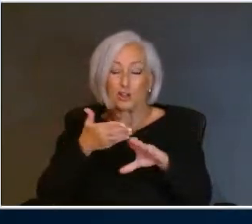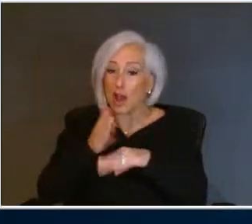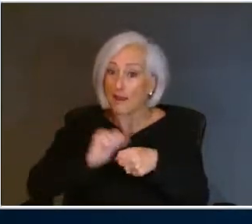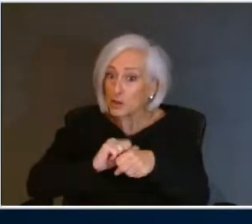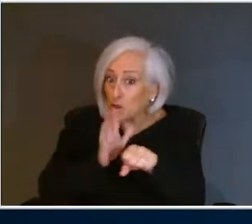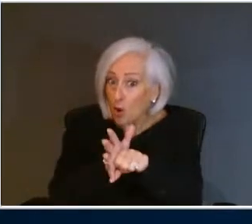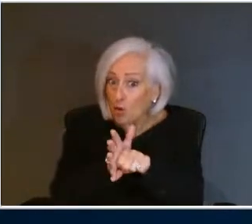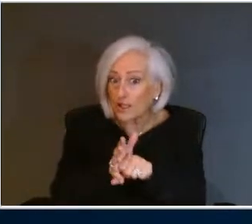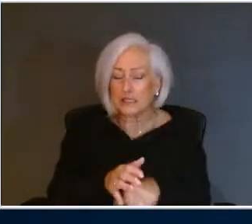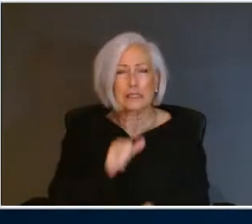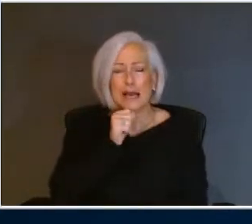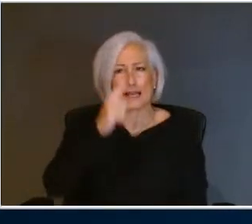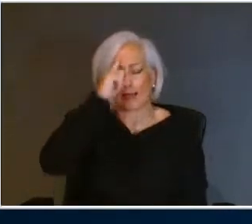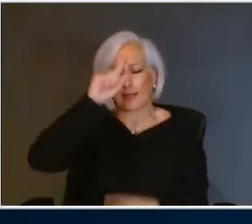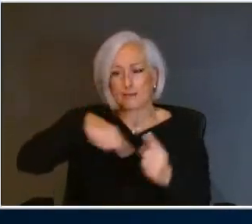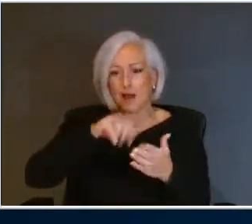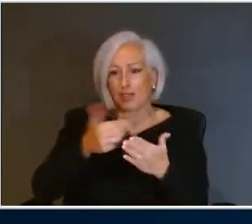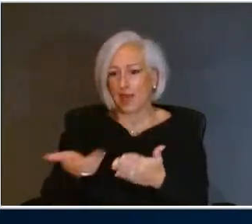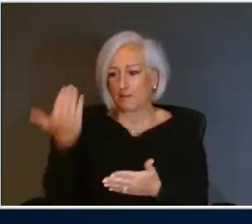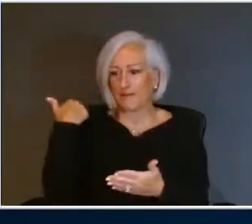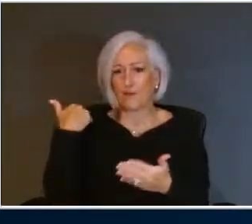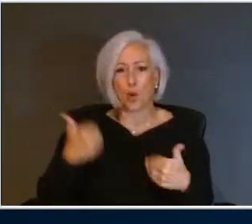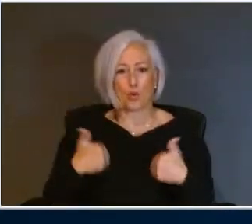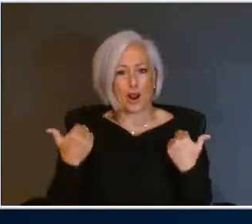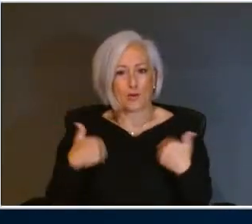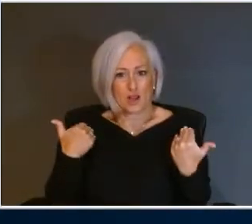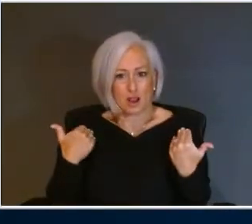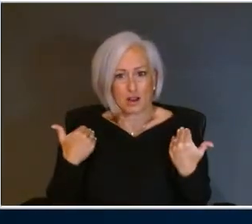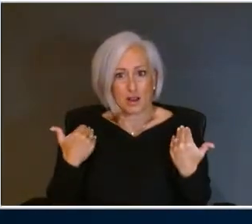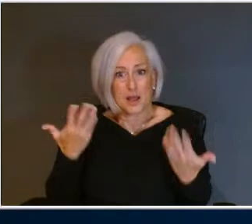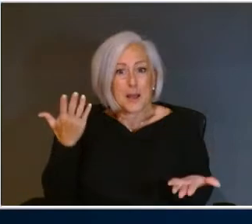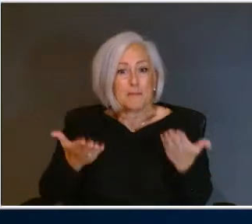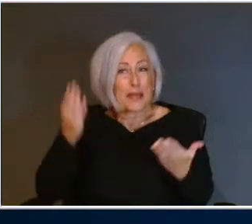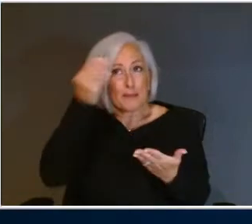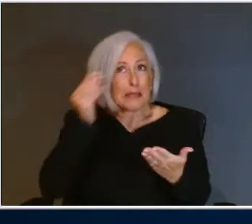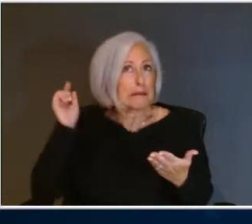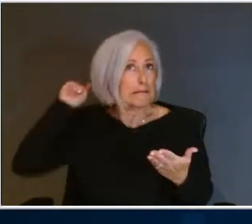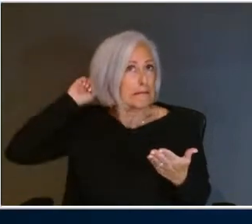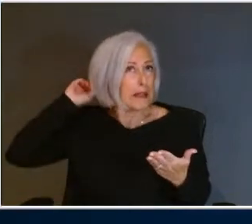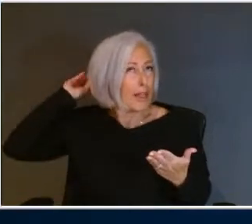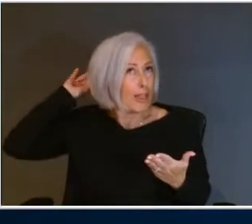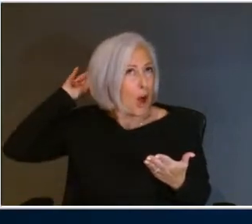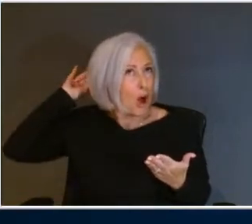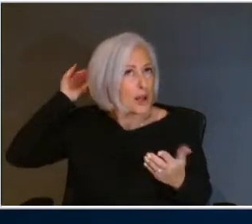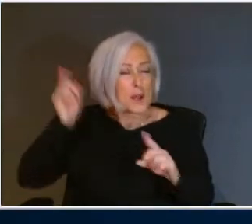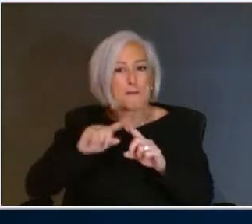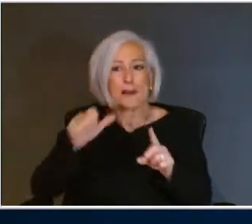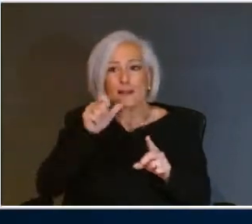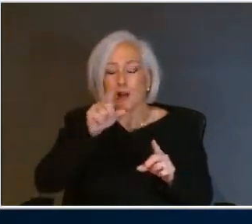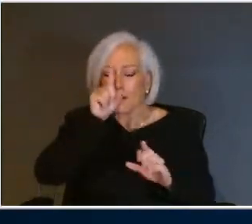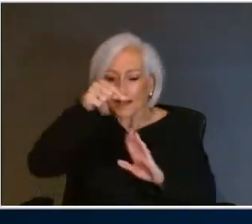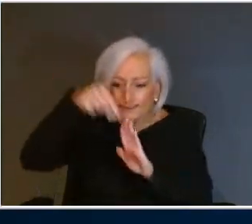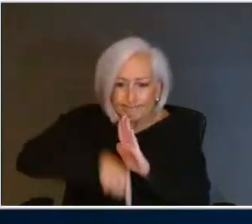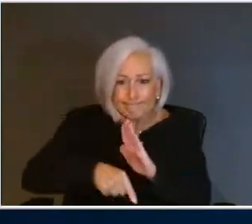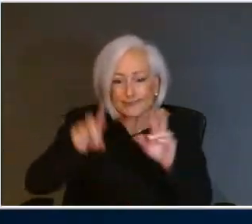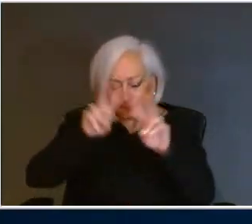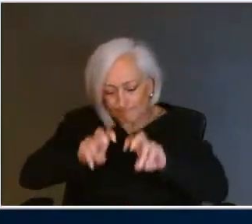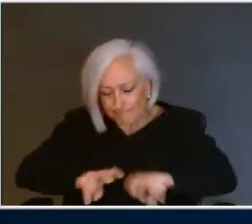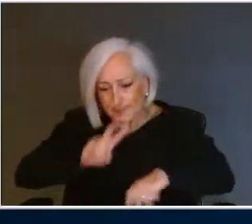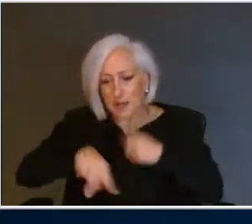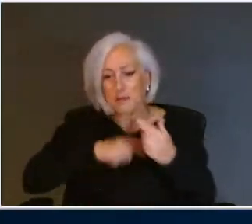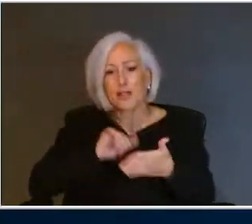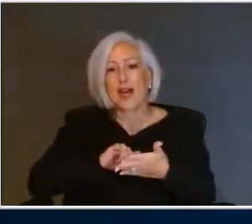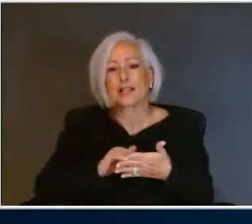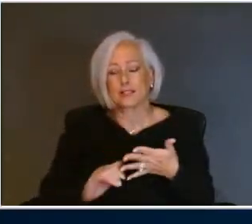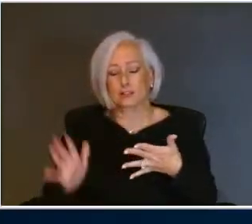I was younger. I might have like subconsciously been thinking about it, but never like got into it until about sophomore year of college.